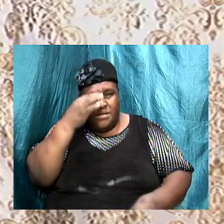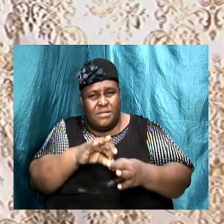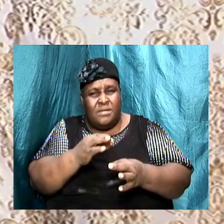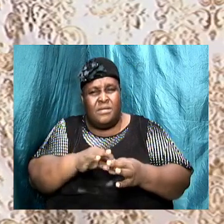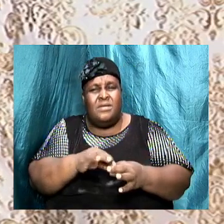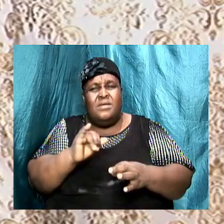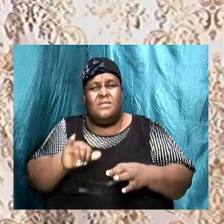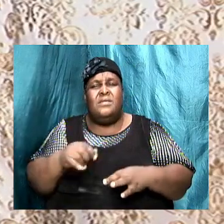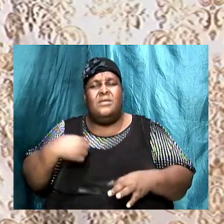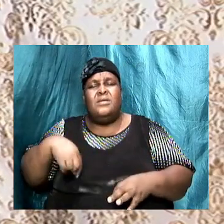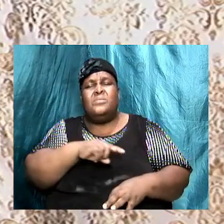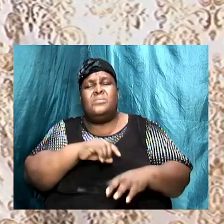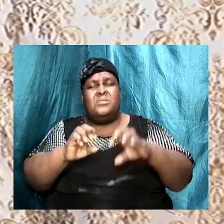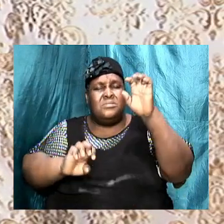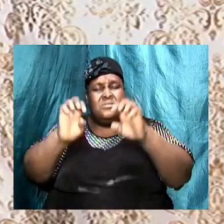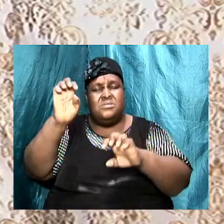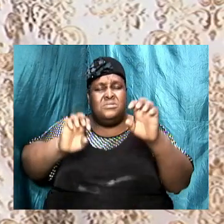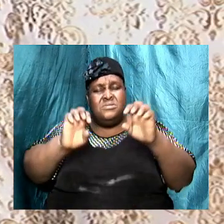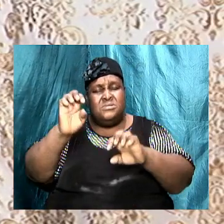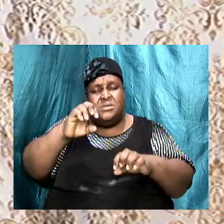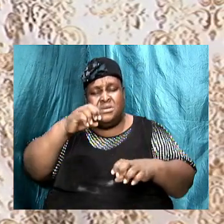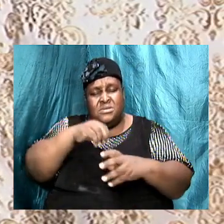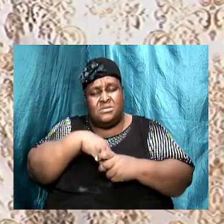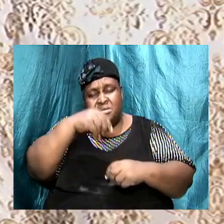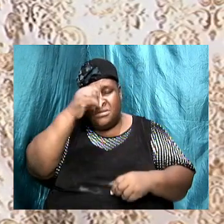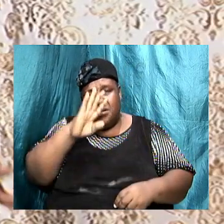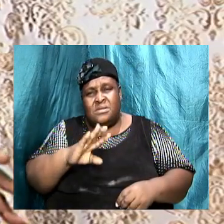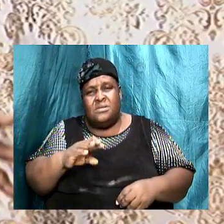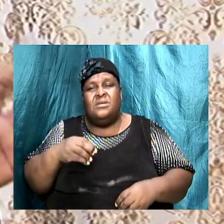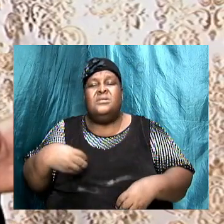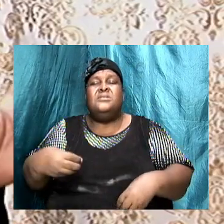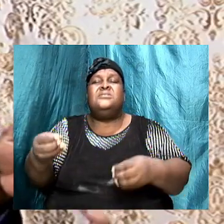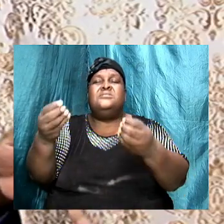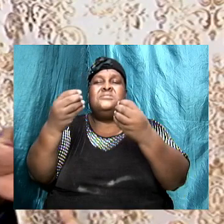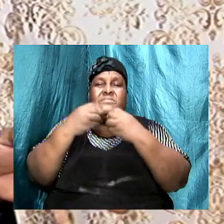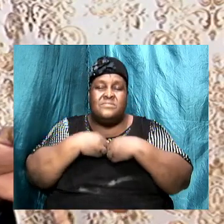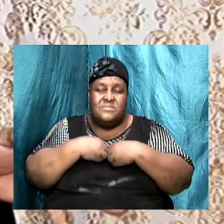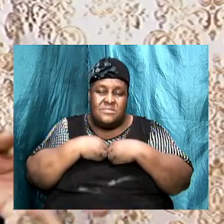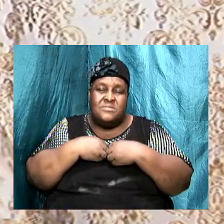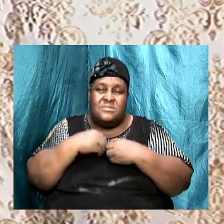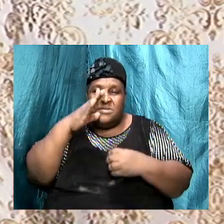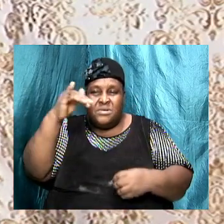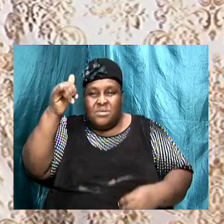that we exercise in God is given to us by God.